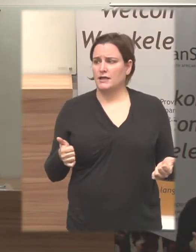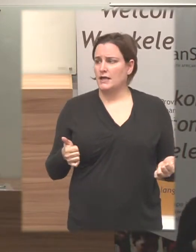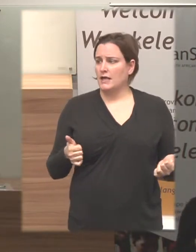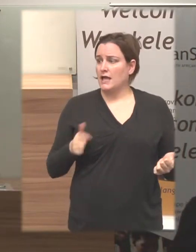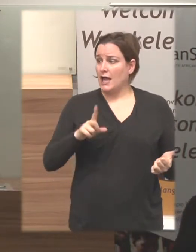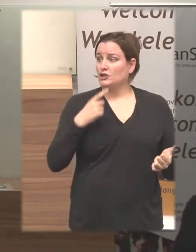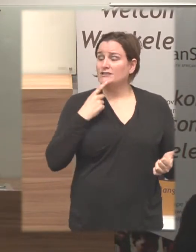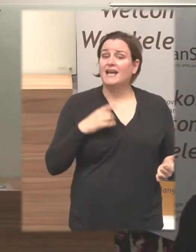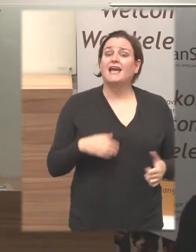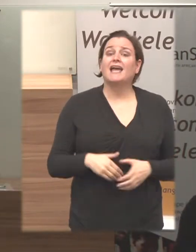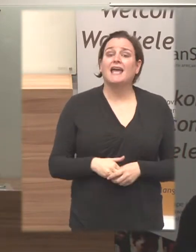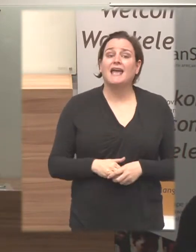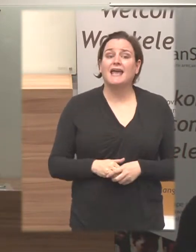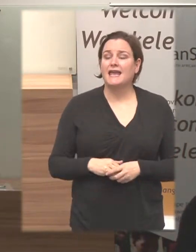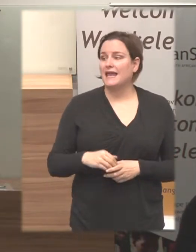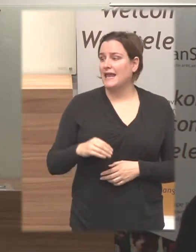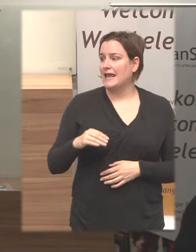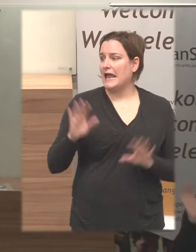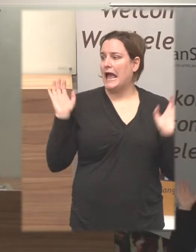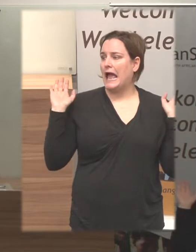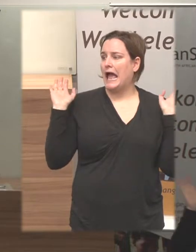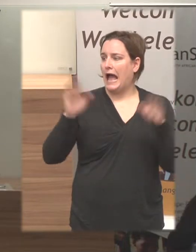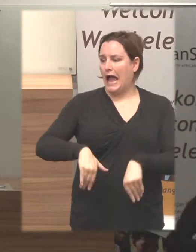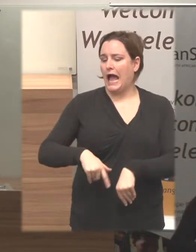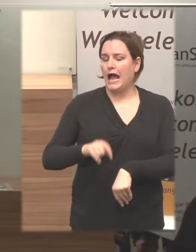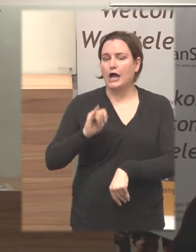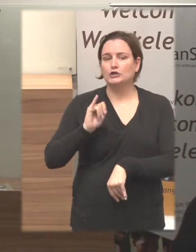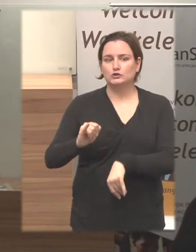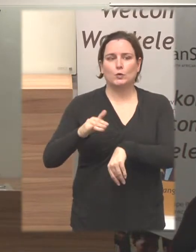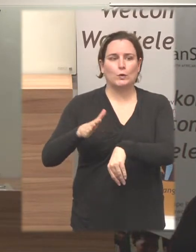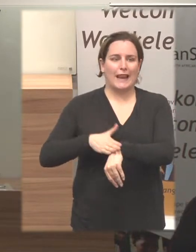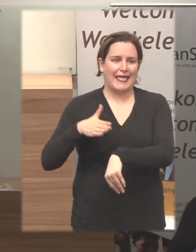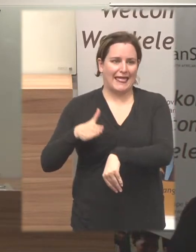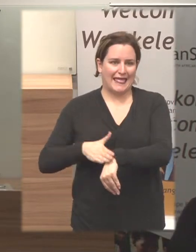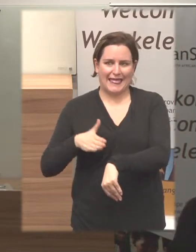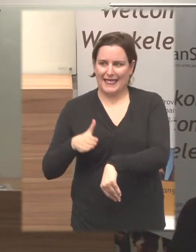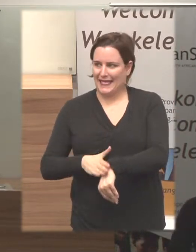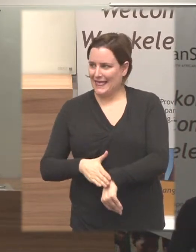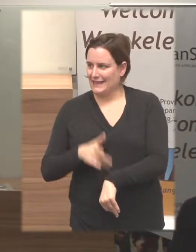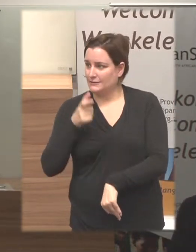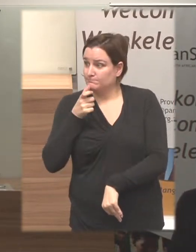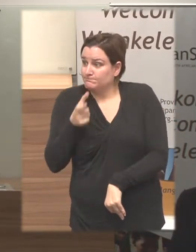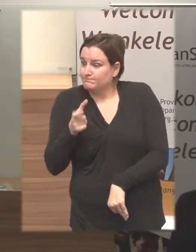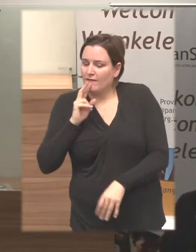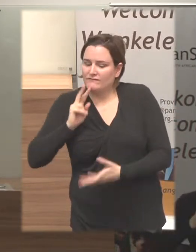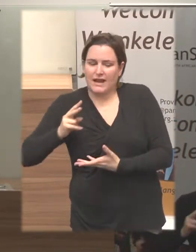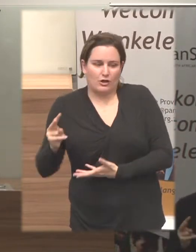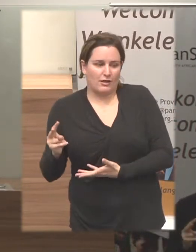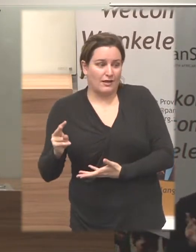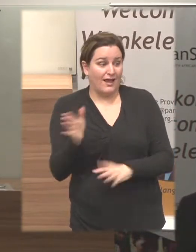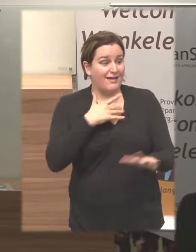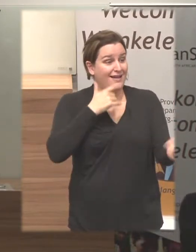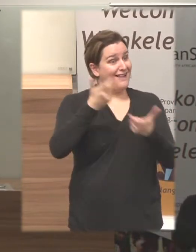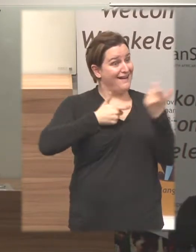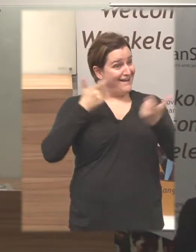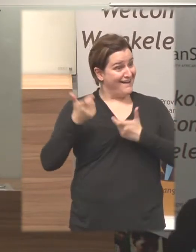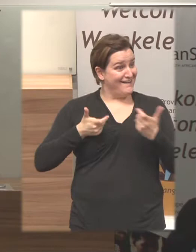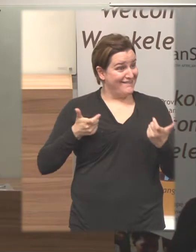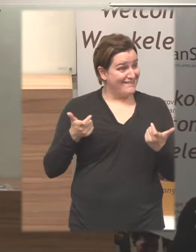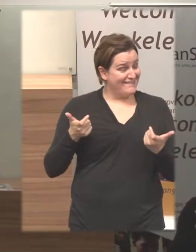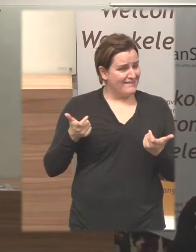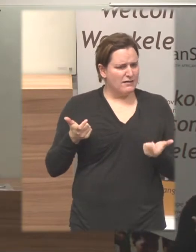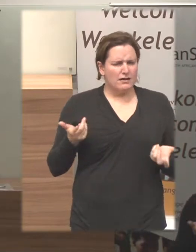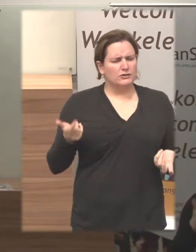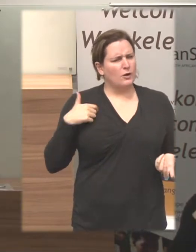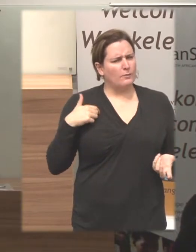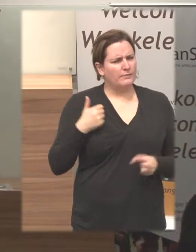said, hi, too late. And they were laughing in that environment. So when I was coding this, I